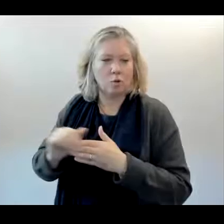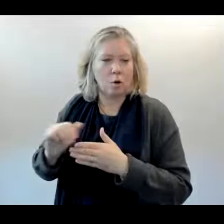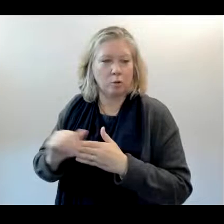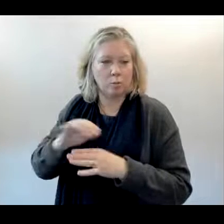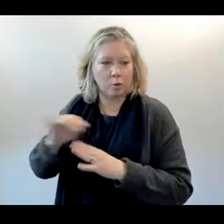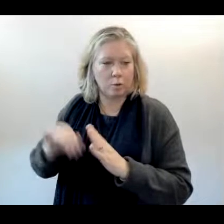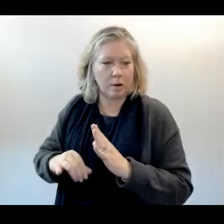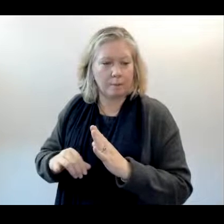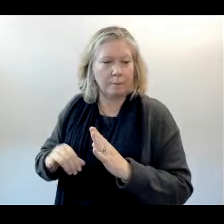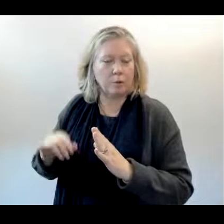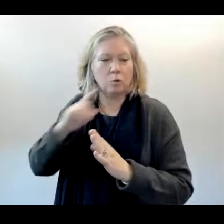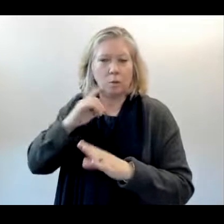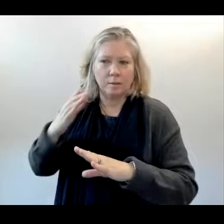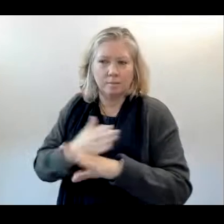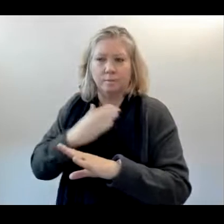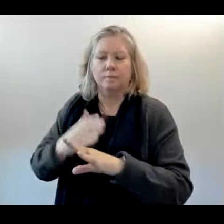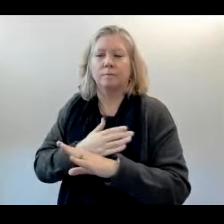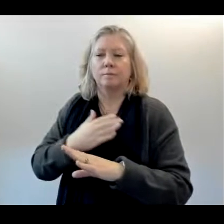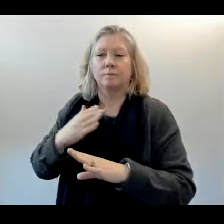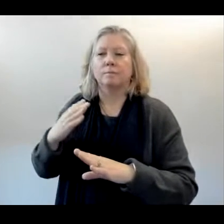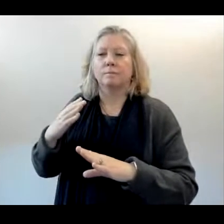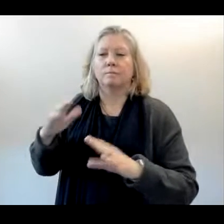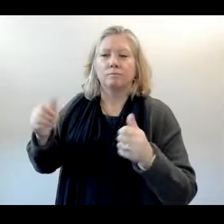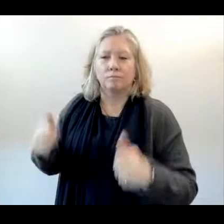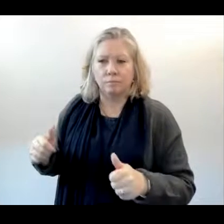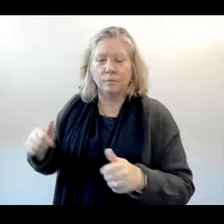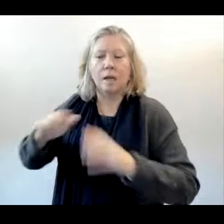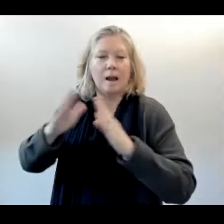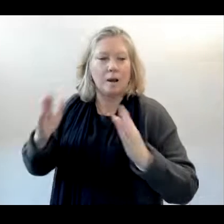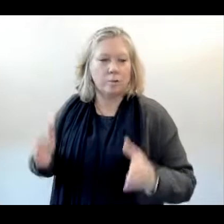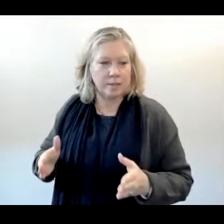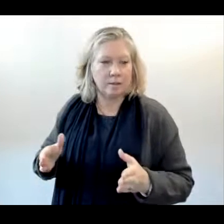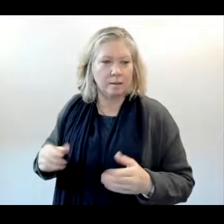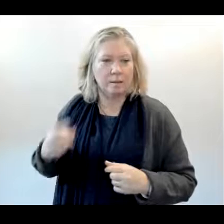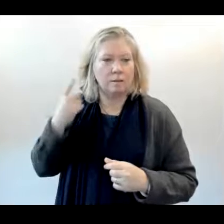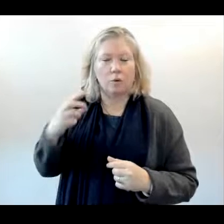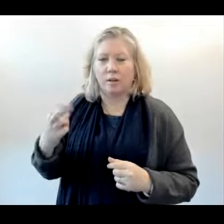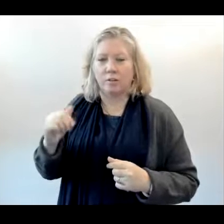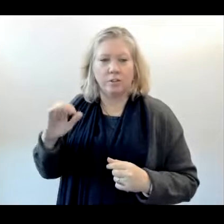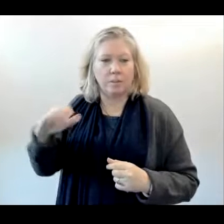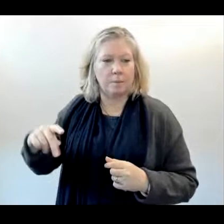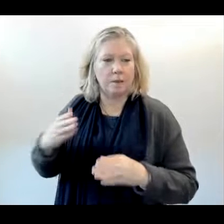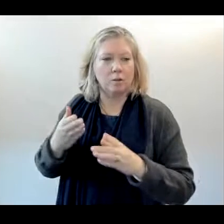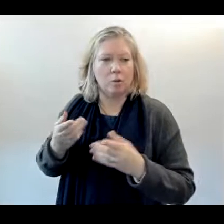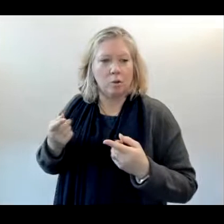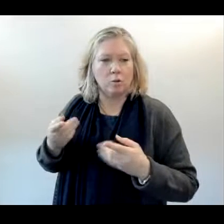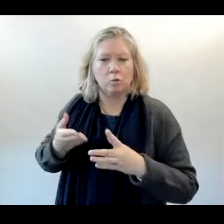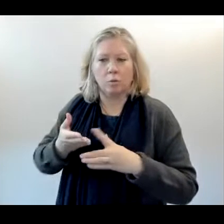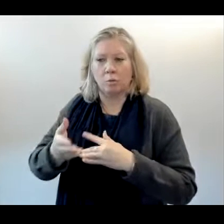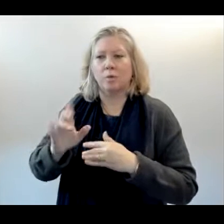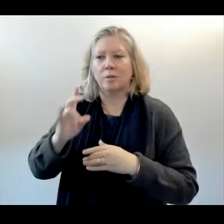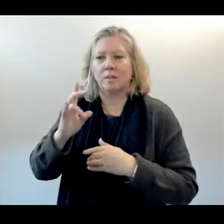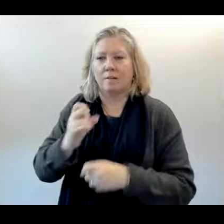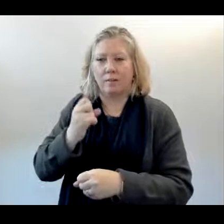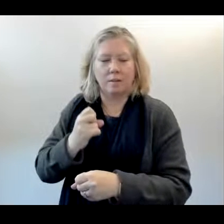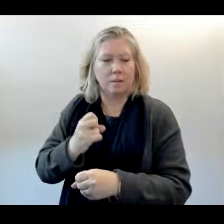public housing and transforming the neighborhoods around the replacement housing over a 7-year period. The Housing Authority of the City of Pittsburgh is the